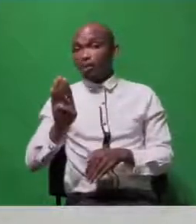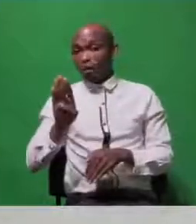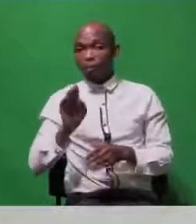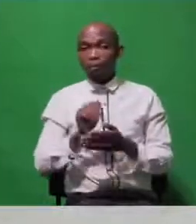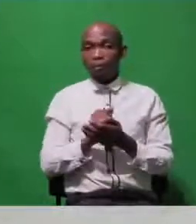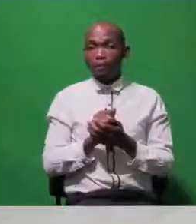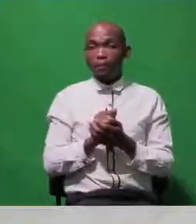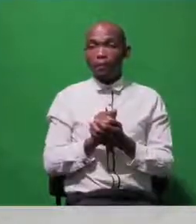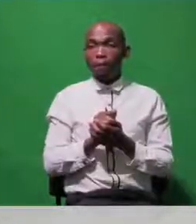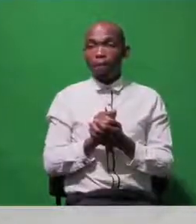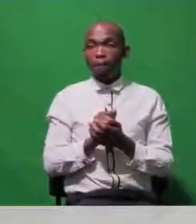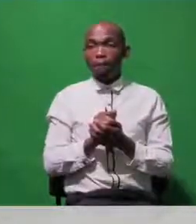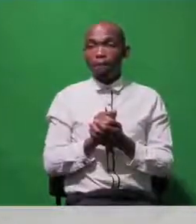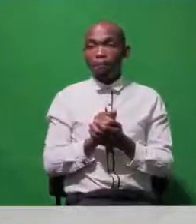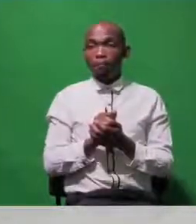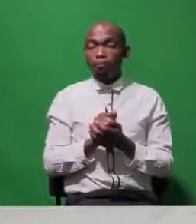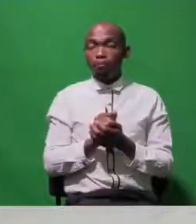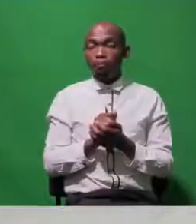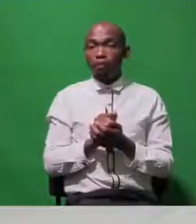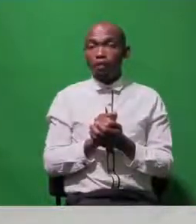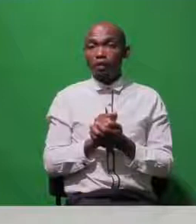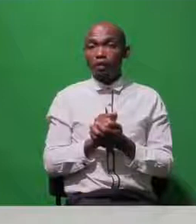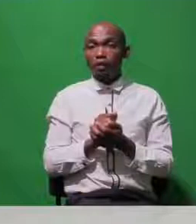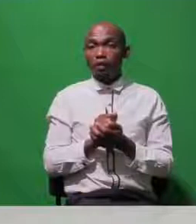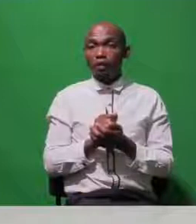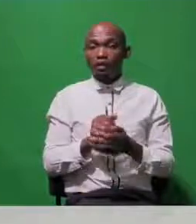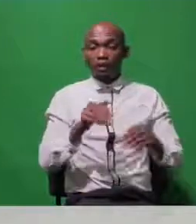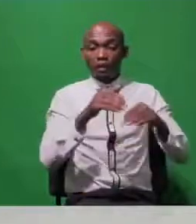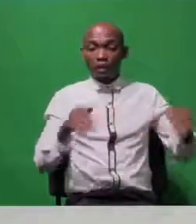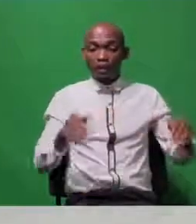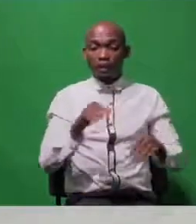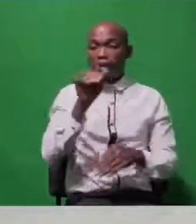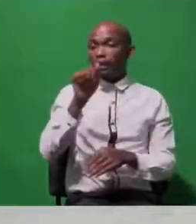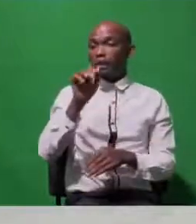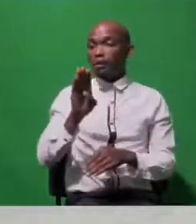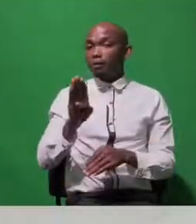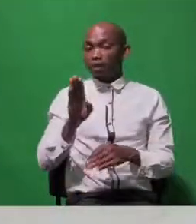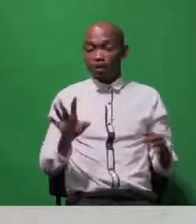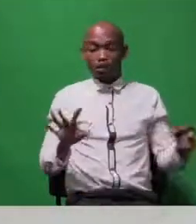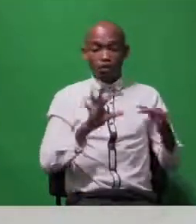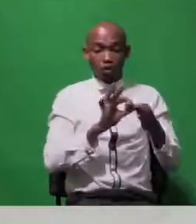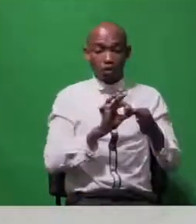Is a line AB. Line AB is a line joining the 2 points, A